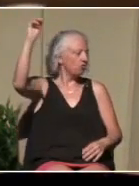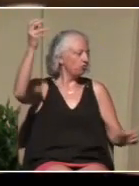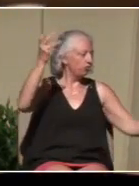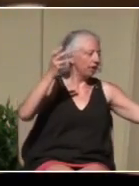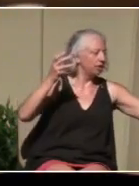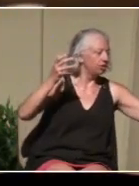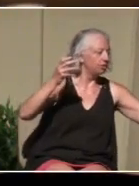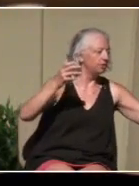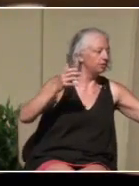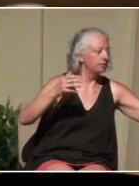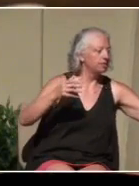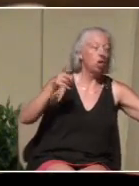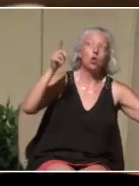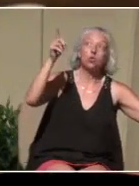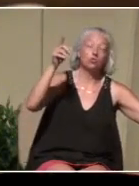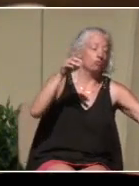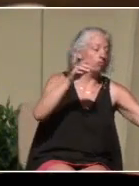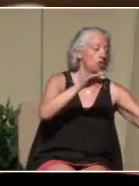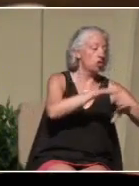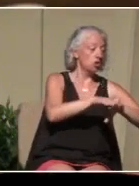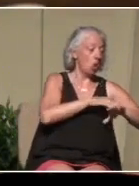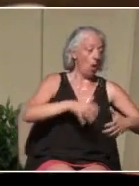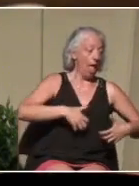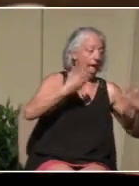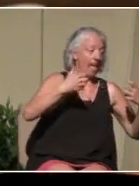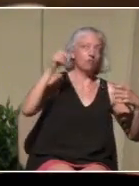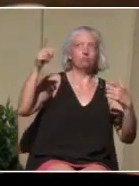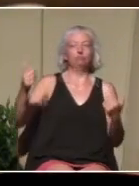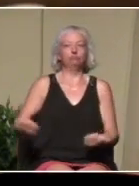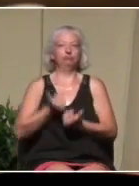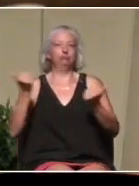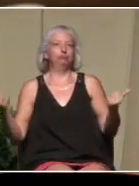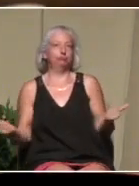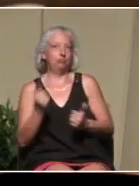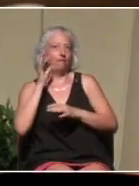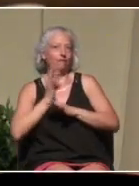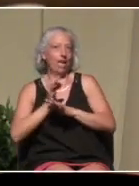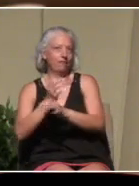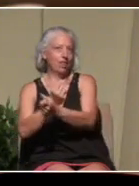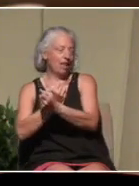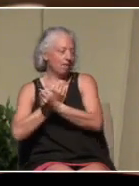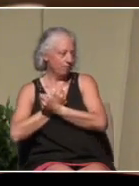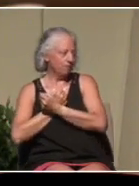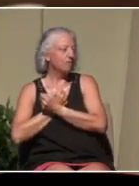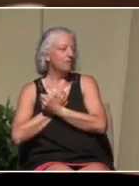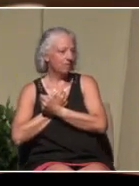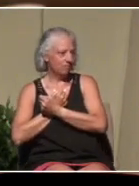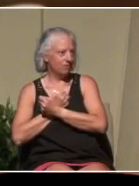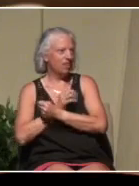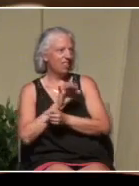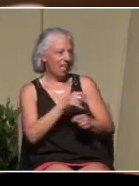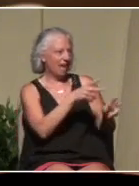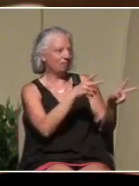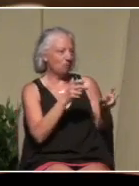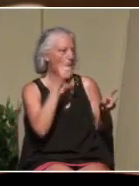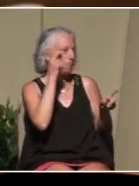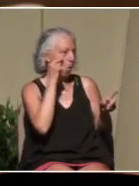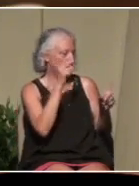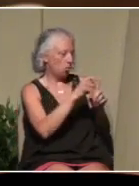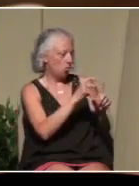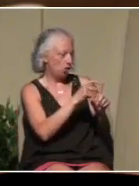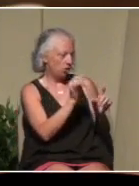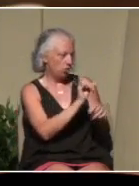gracious, slow to anger and abounding in love." You hear those are the words there. He's echoing God's words to Moses. Now listen to what he